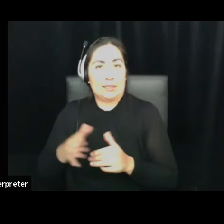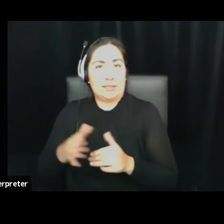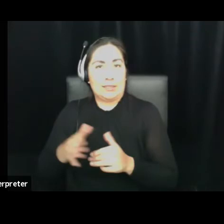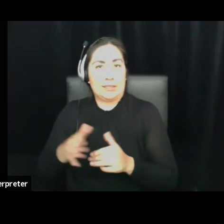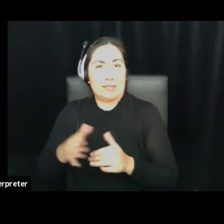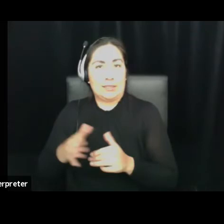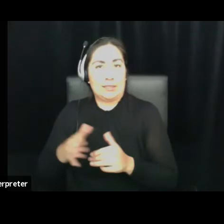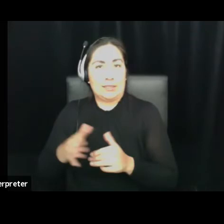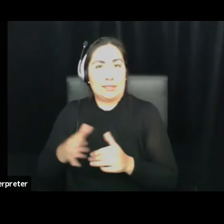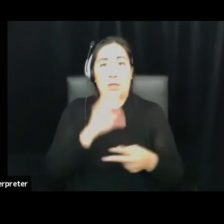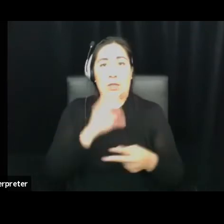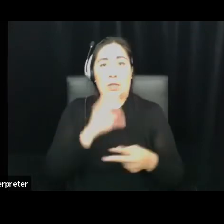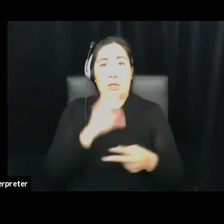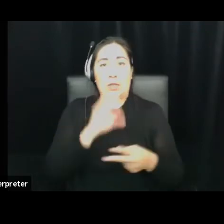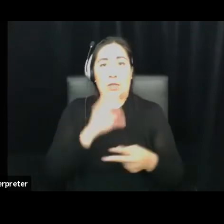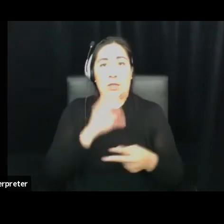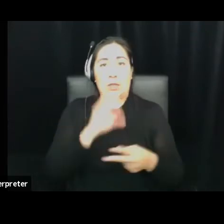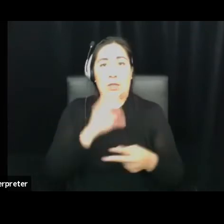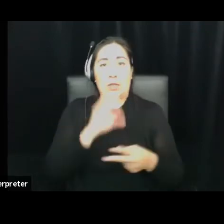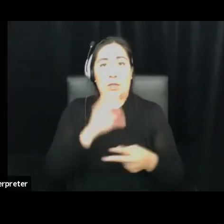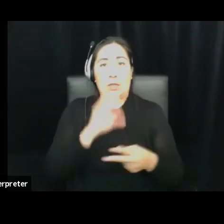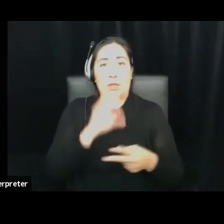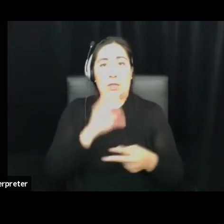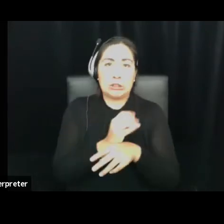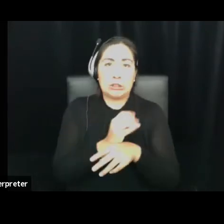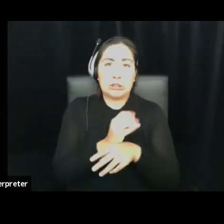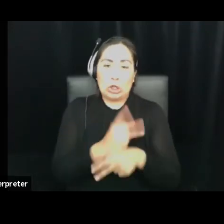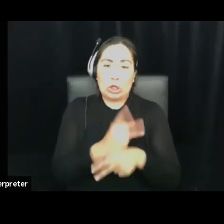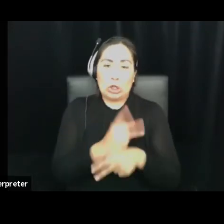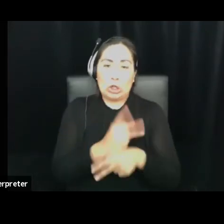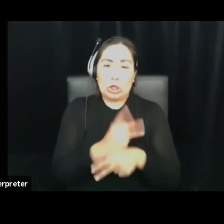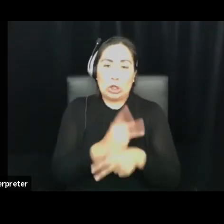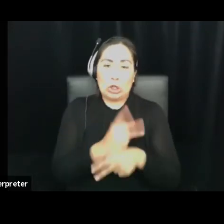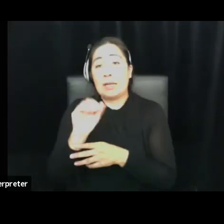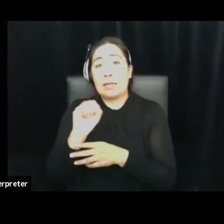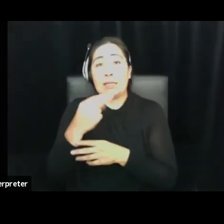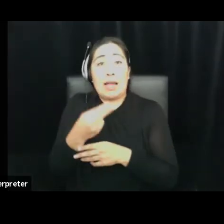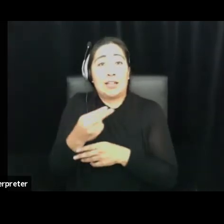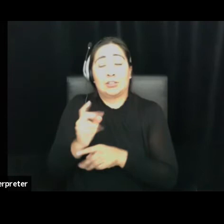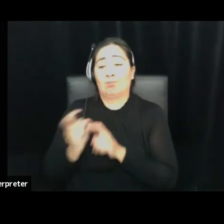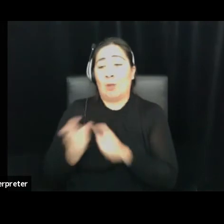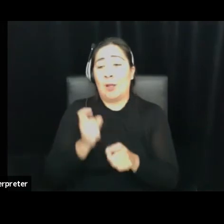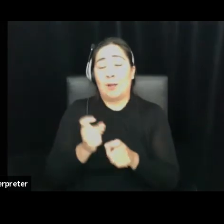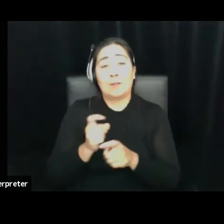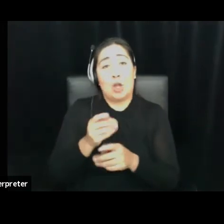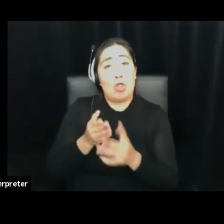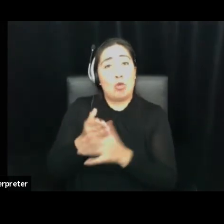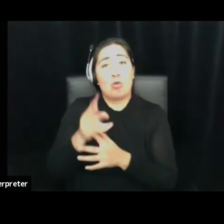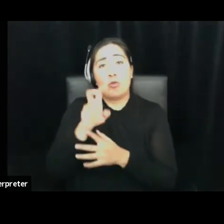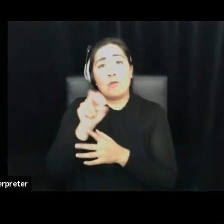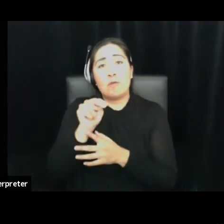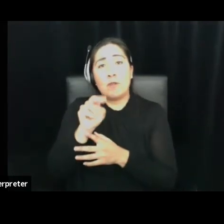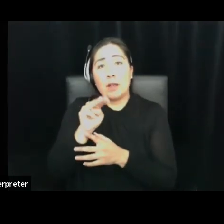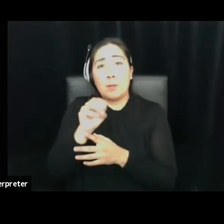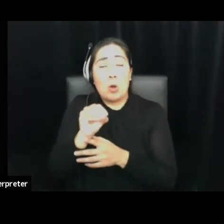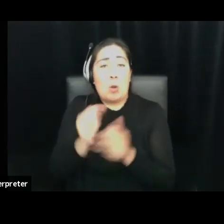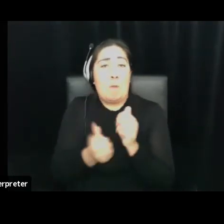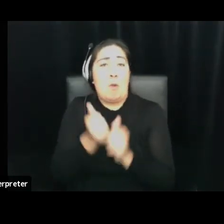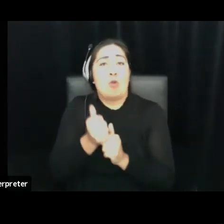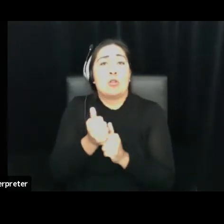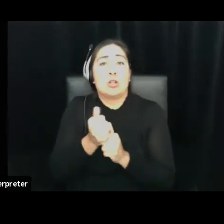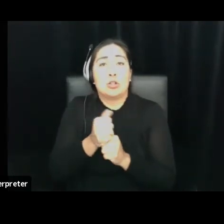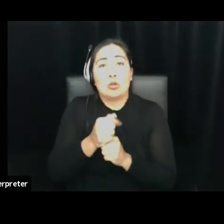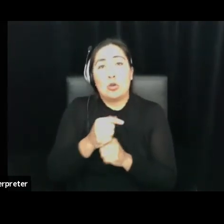community. I encourage any of you who are in a position to do this to consider how you